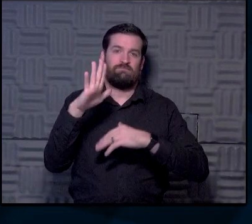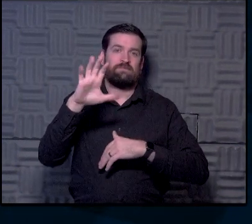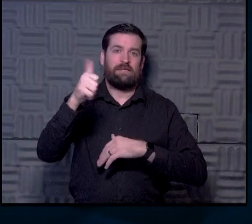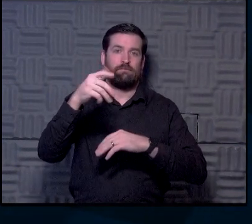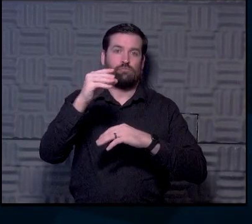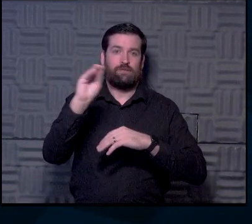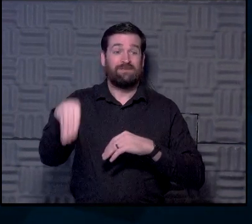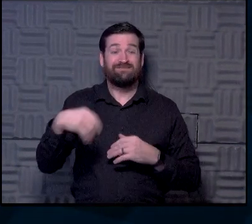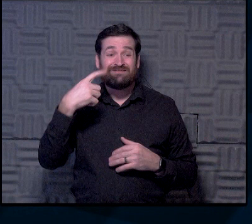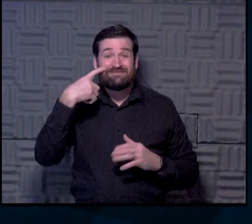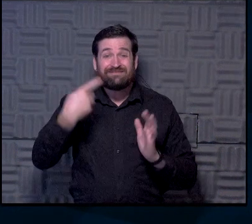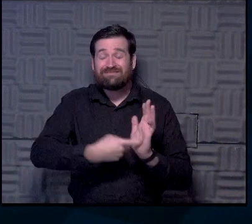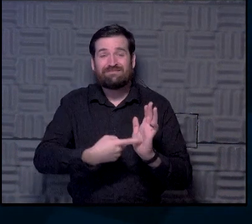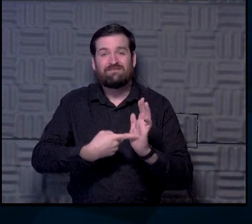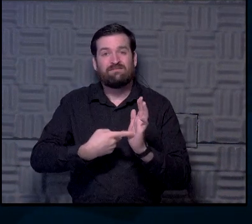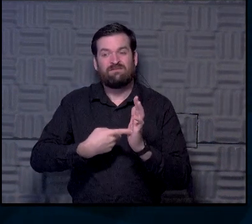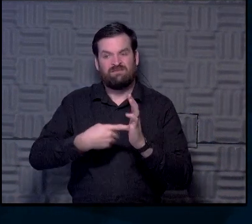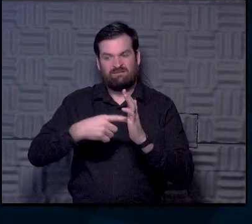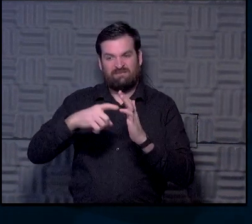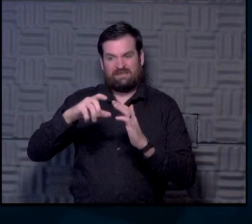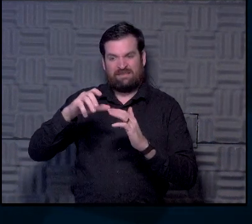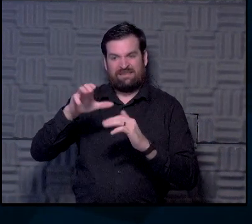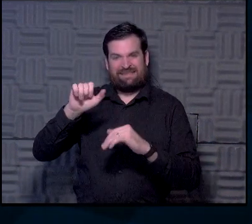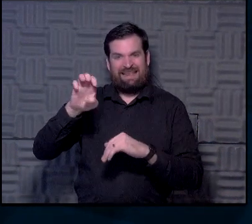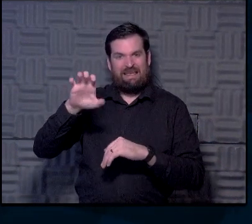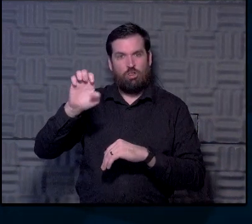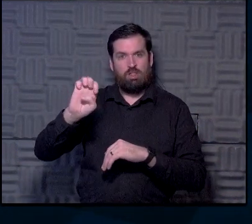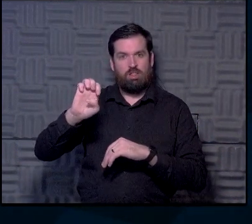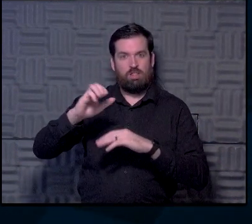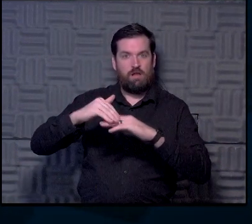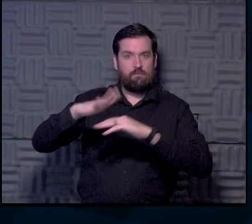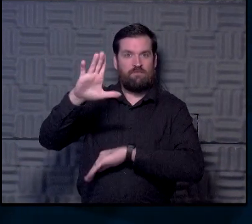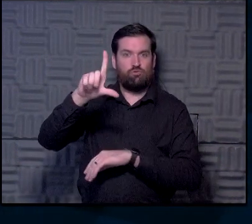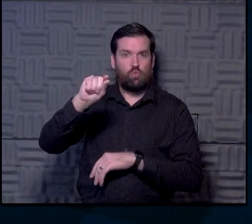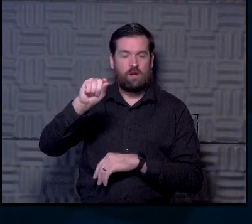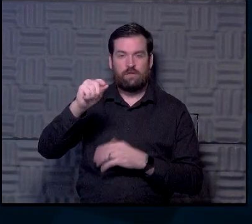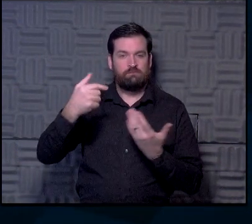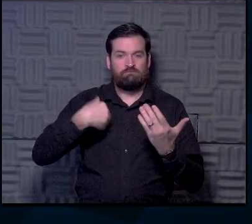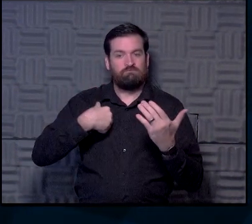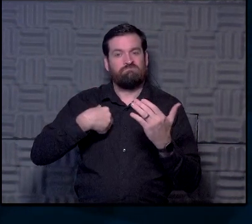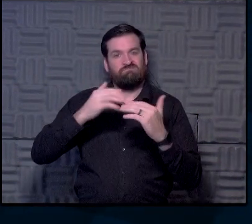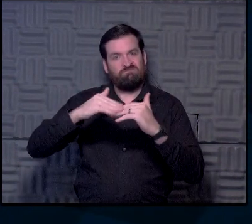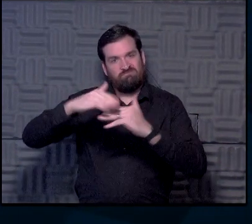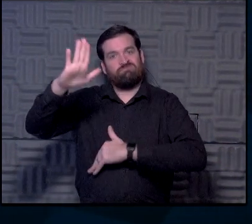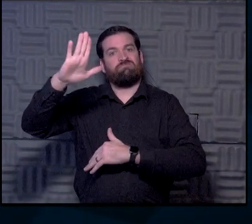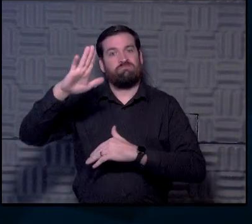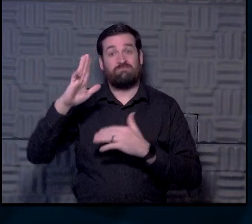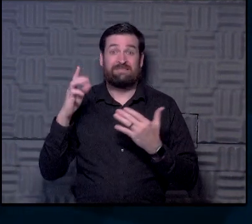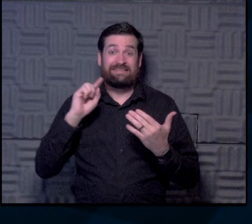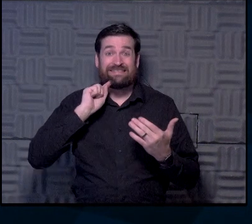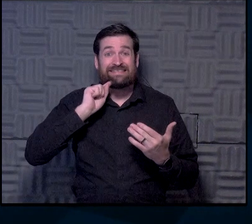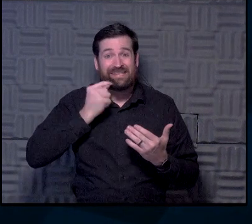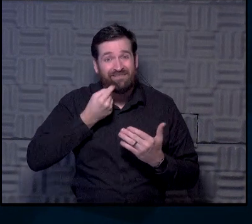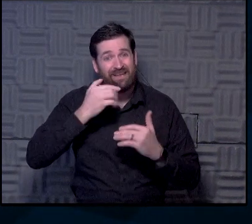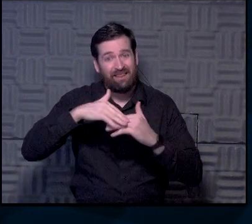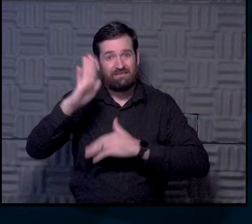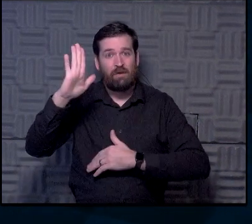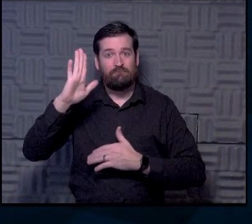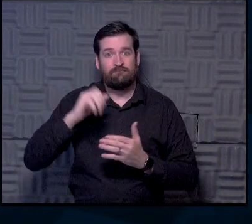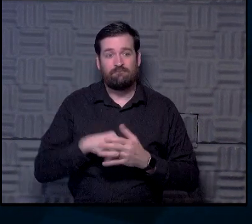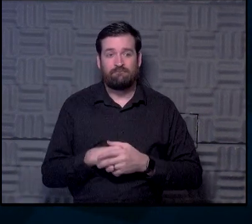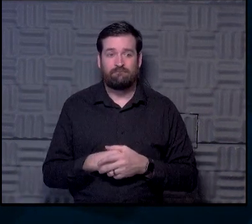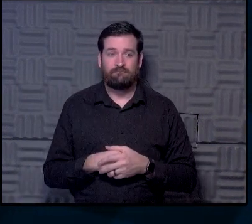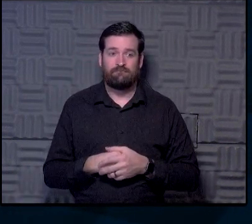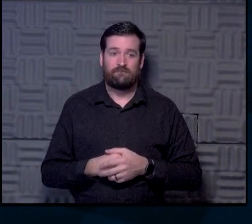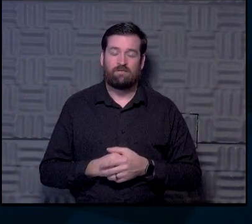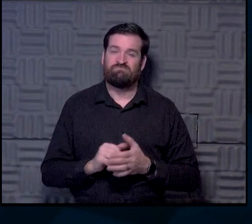chart. The scale here is to above 20. And we are greater than that, actually significantly greater than that across the